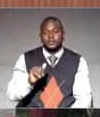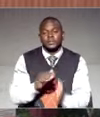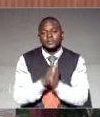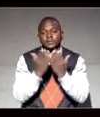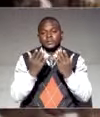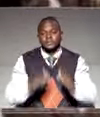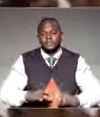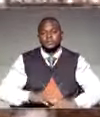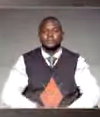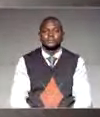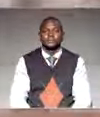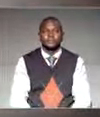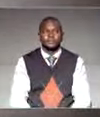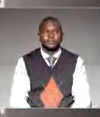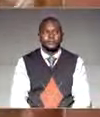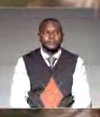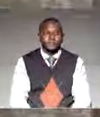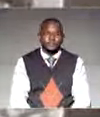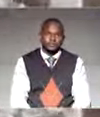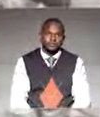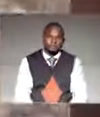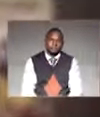Farida, reporting.